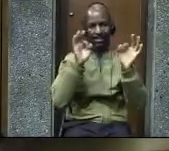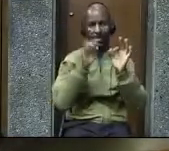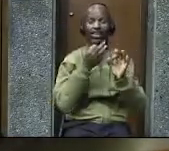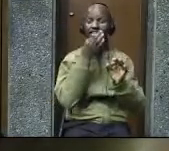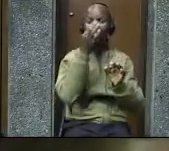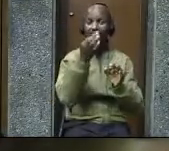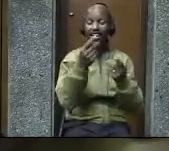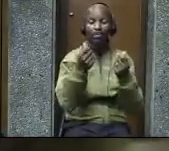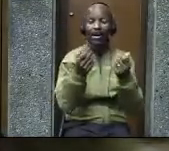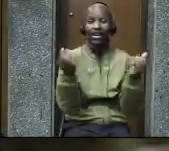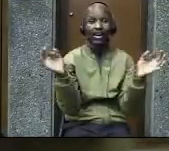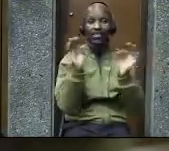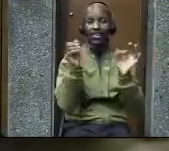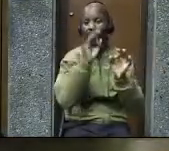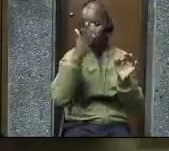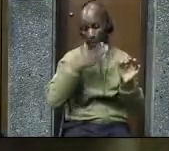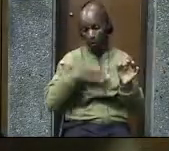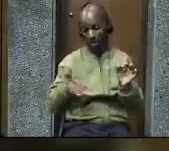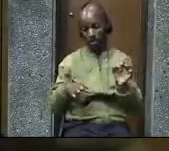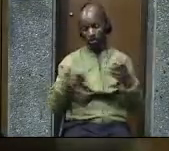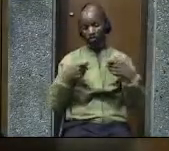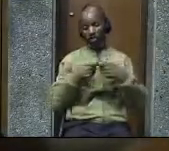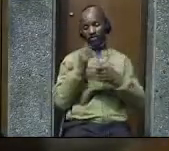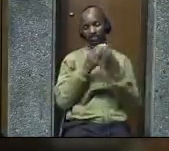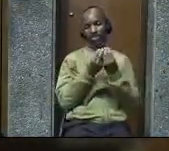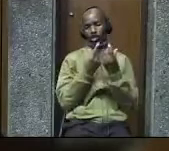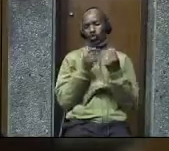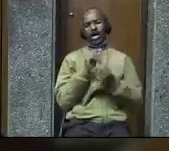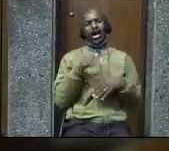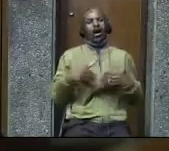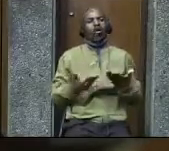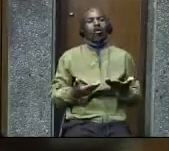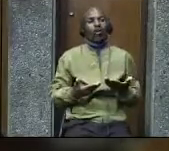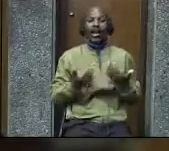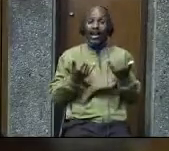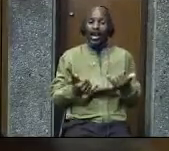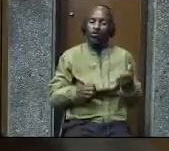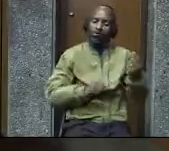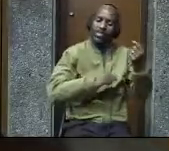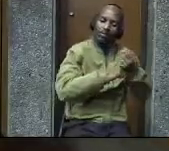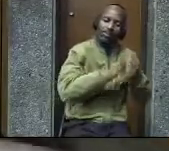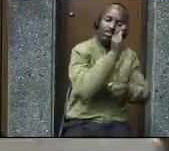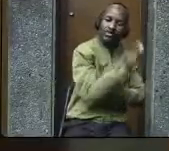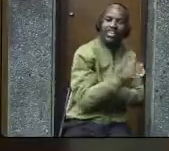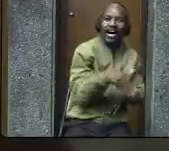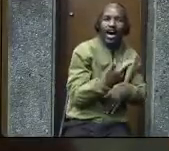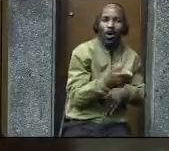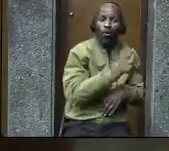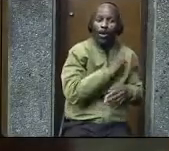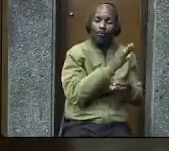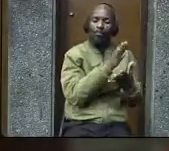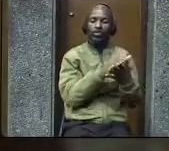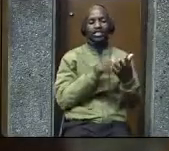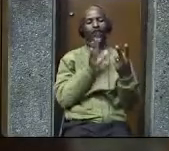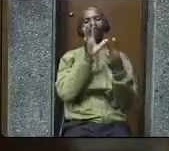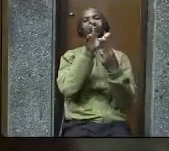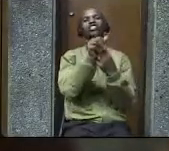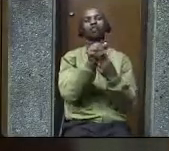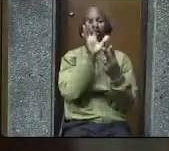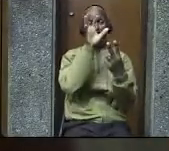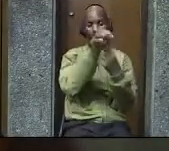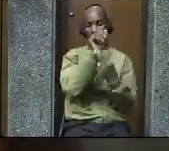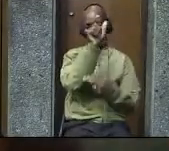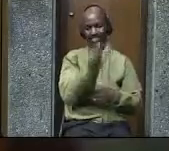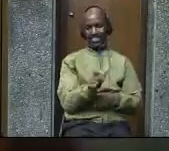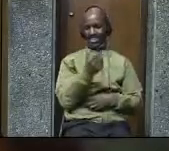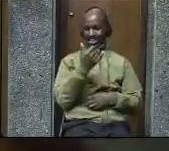lo akana nix makafuna ukulela into yakhe uzwenza kanjani. How do you support this person? Because we victim, yabona, we victim